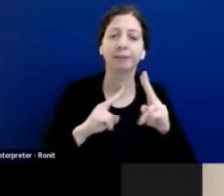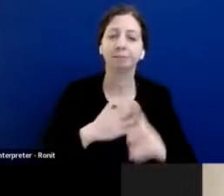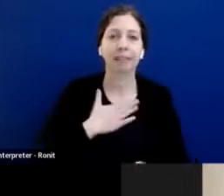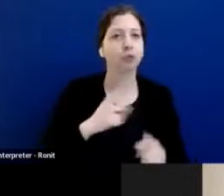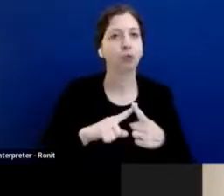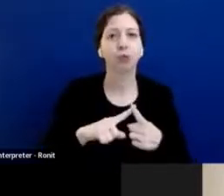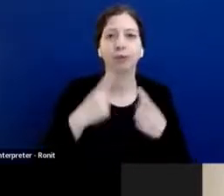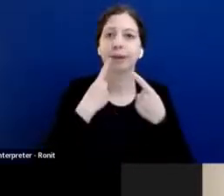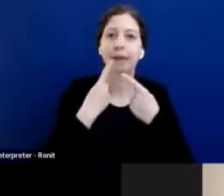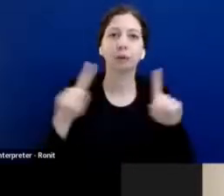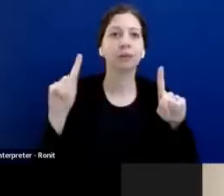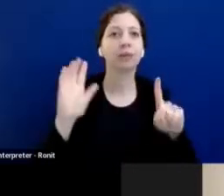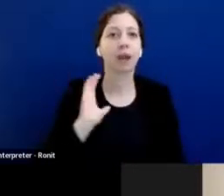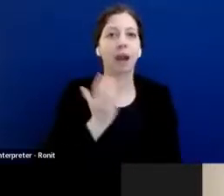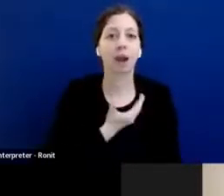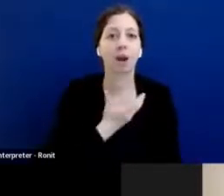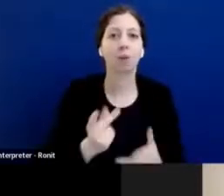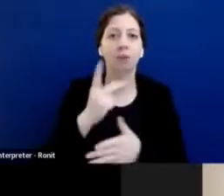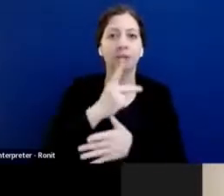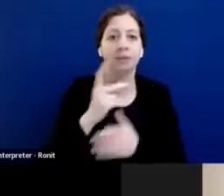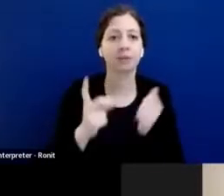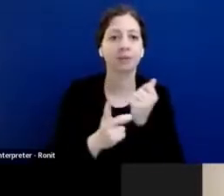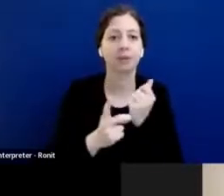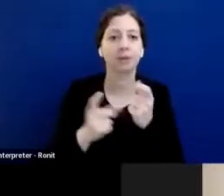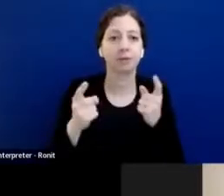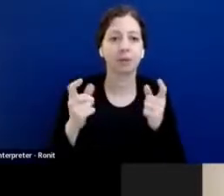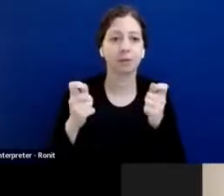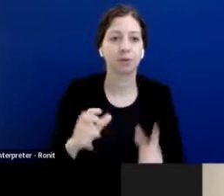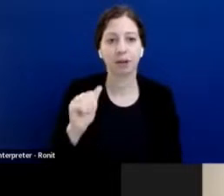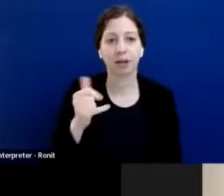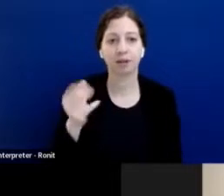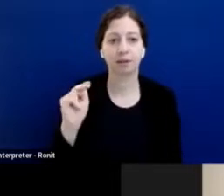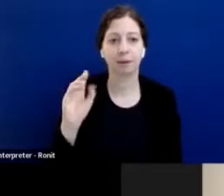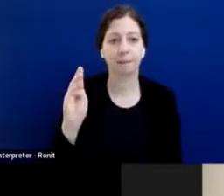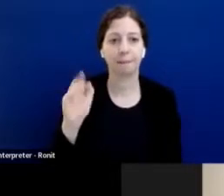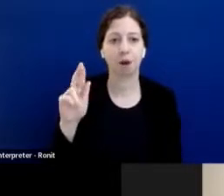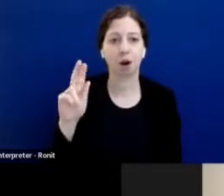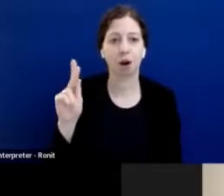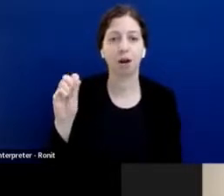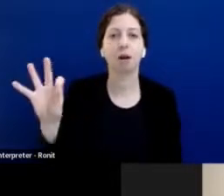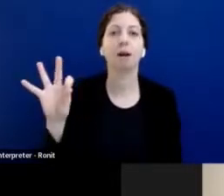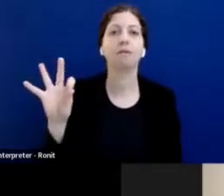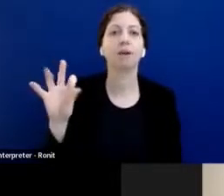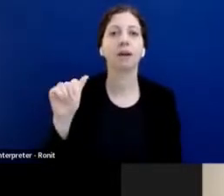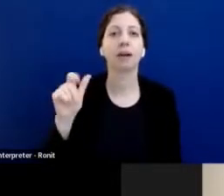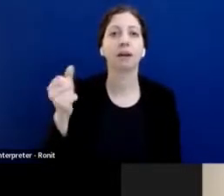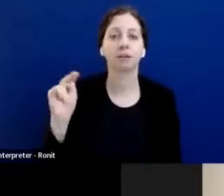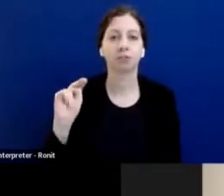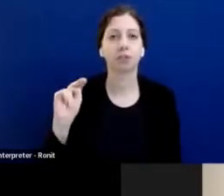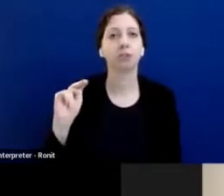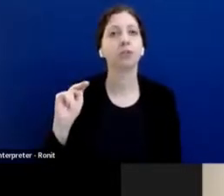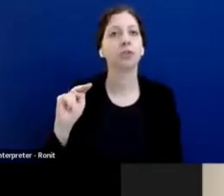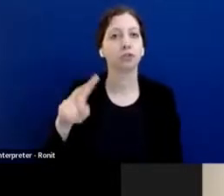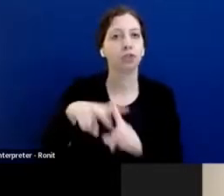our Principal Deputy Administrator, Alison Barkoff. Alison has been charged to execute